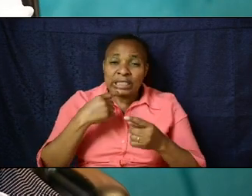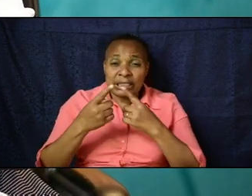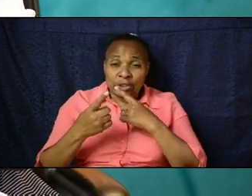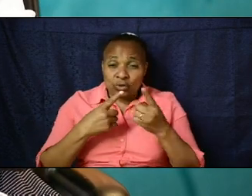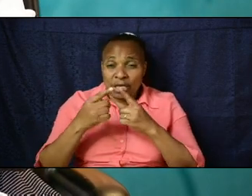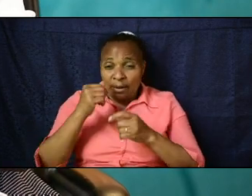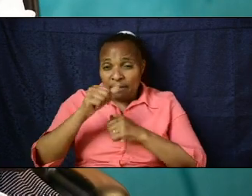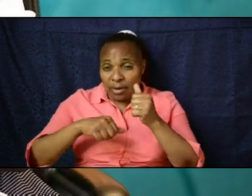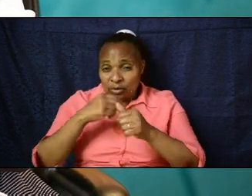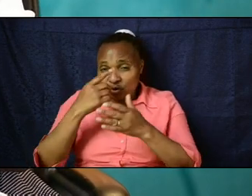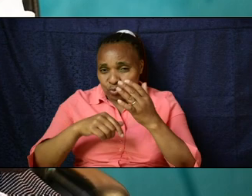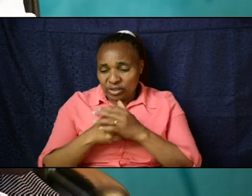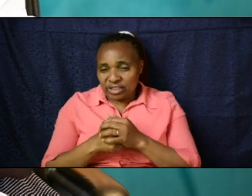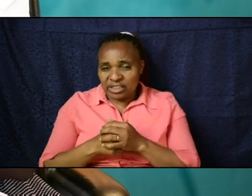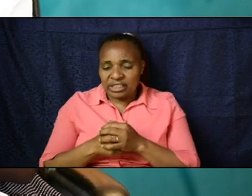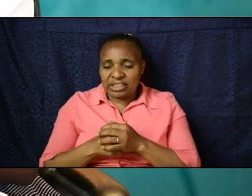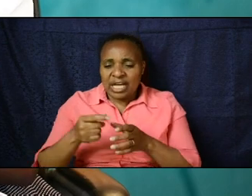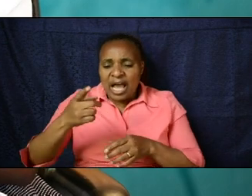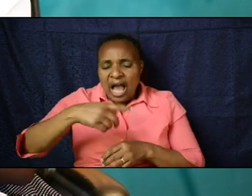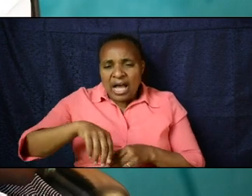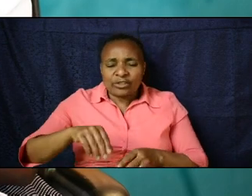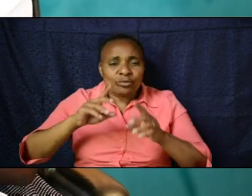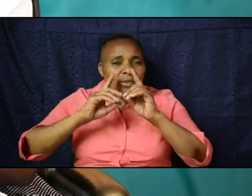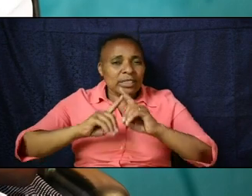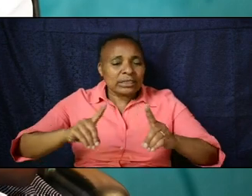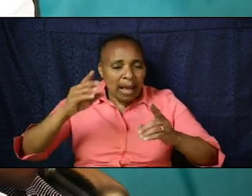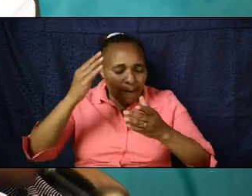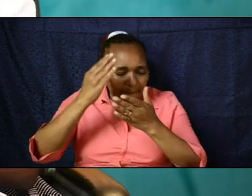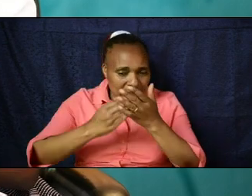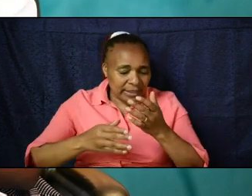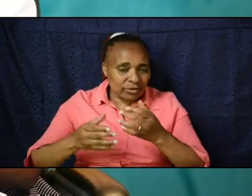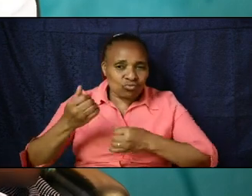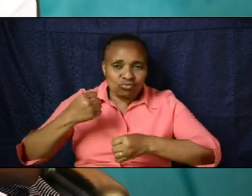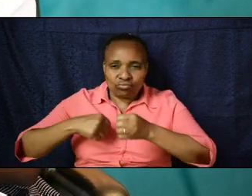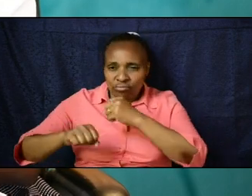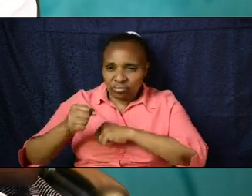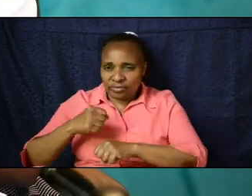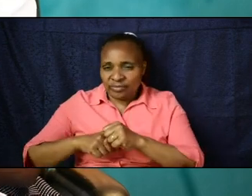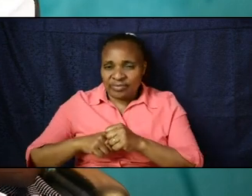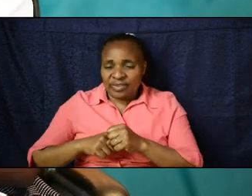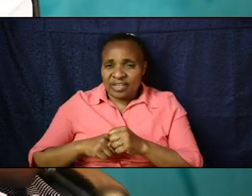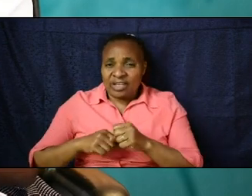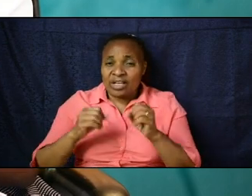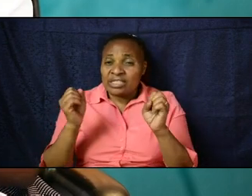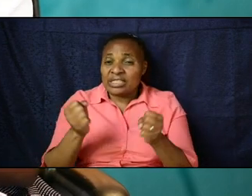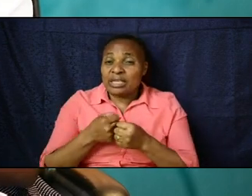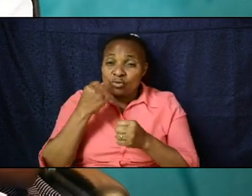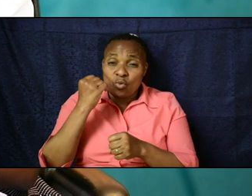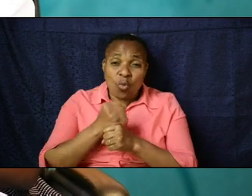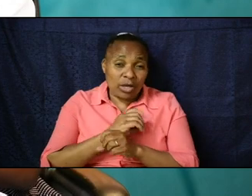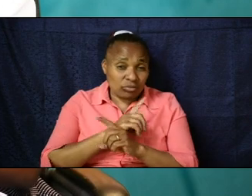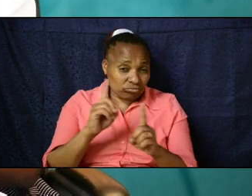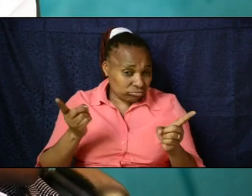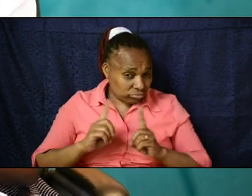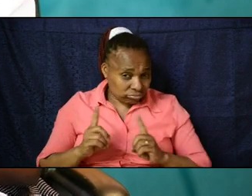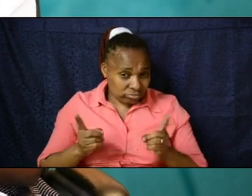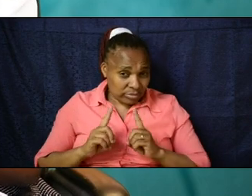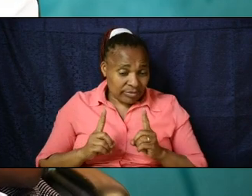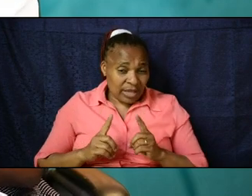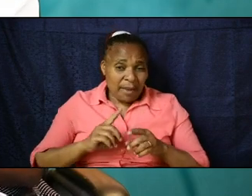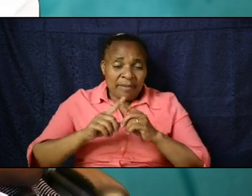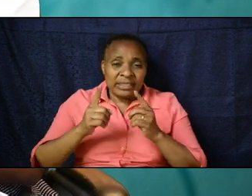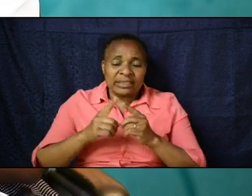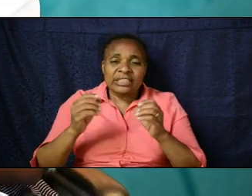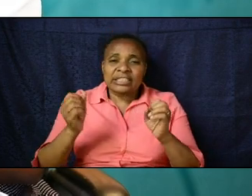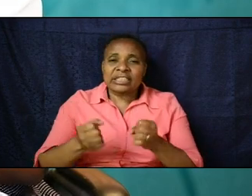is, in order for us to be delivered, there is a part we must play. Now, don't get me wrong, we are not saved by our works. We are saved